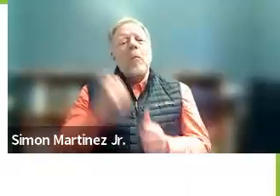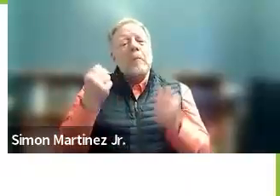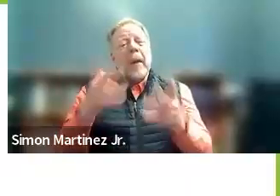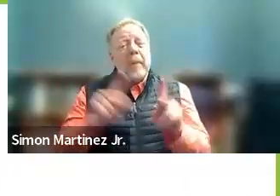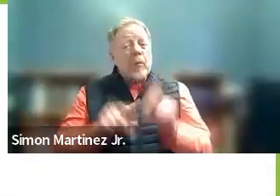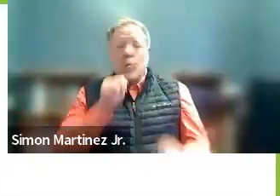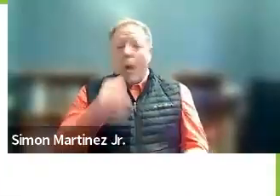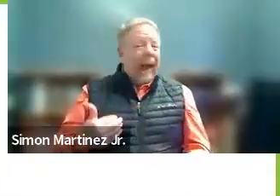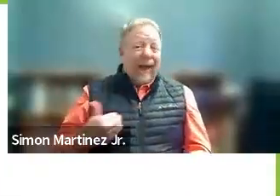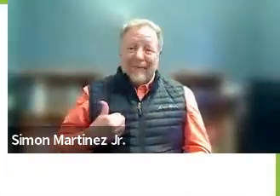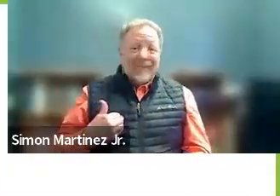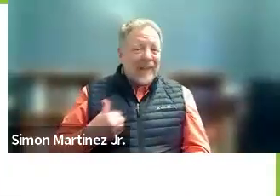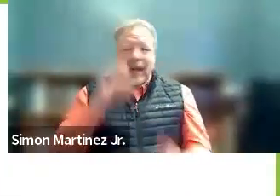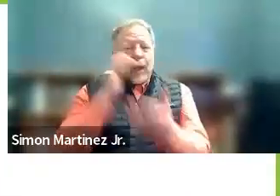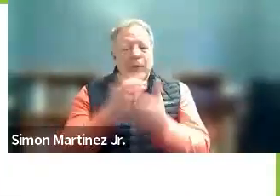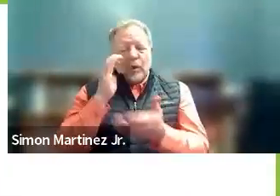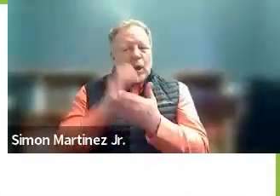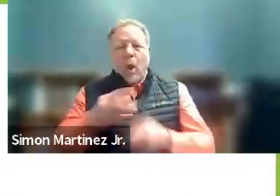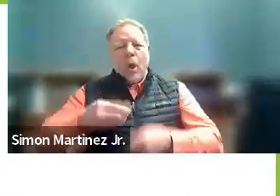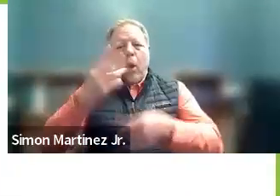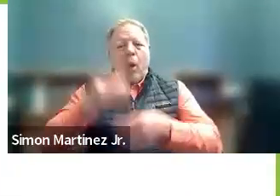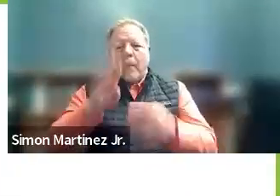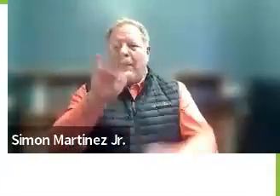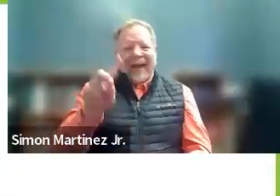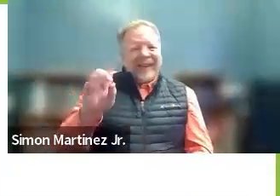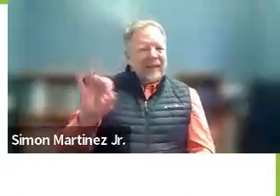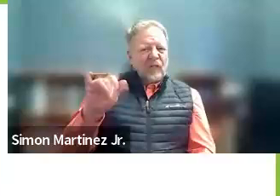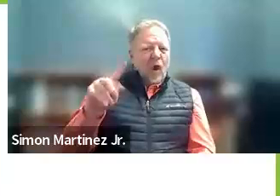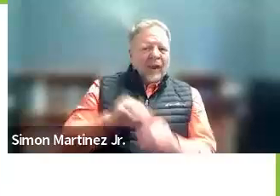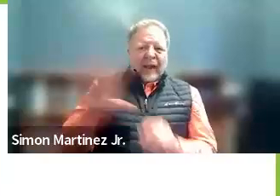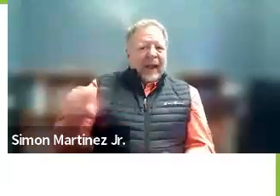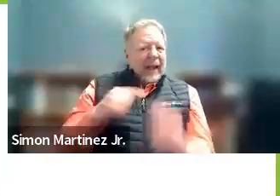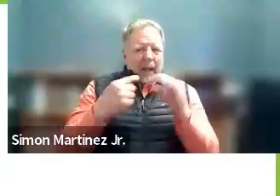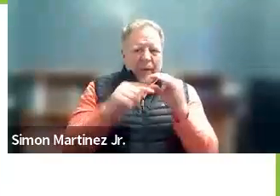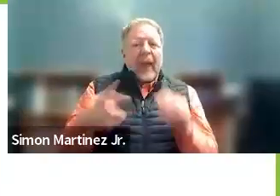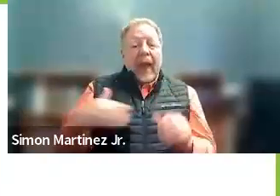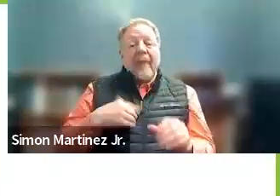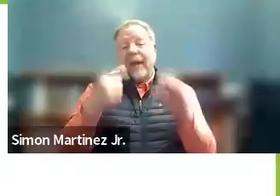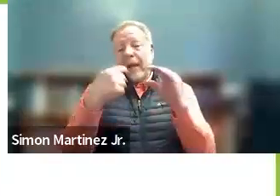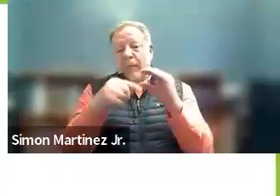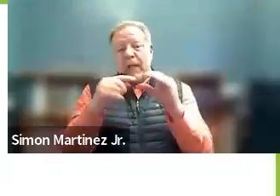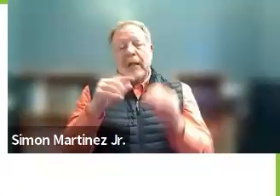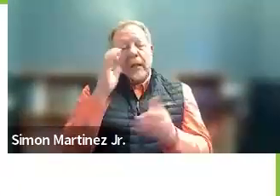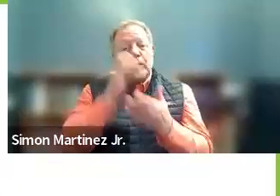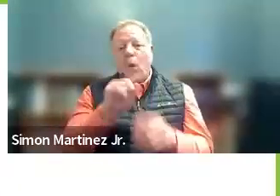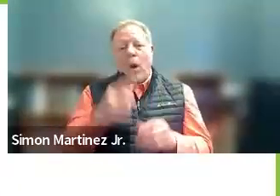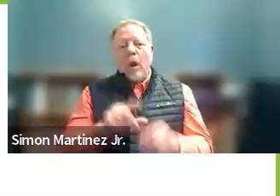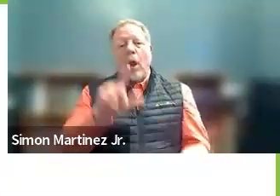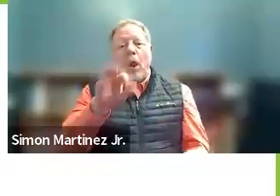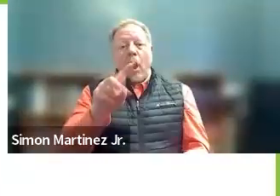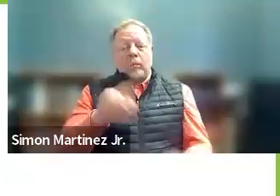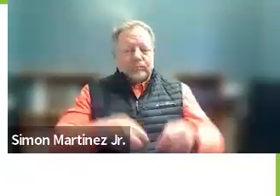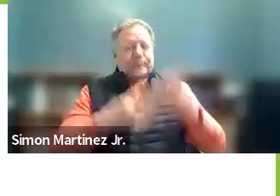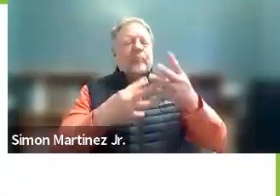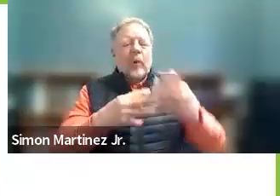have images load by default in their email. They have images only load by like, there's a